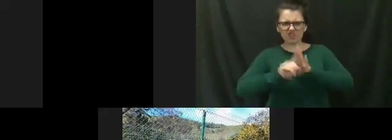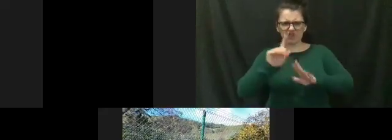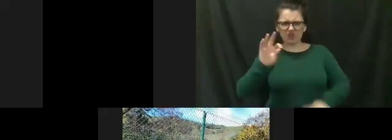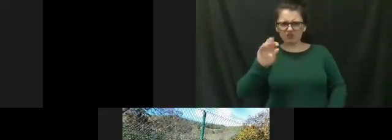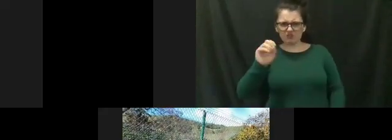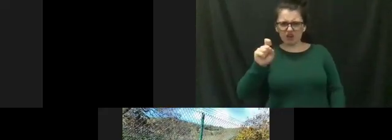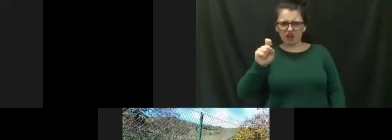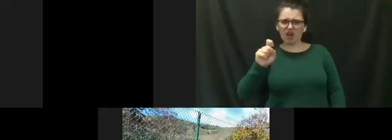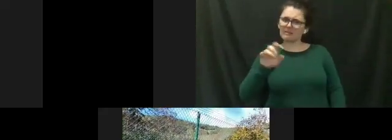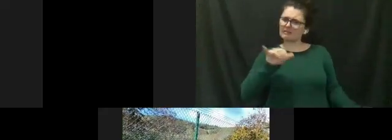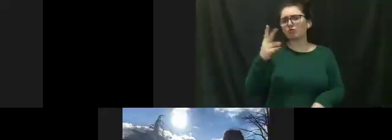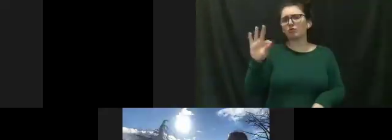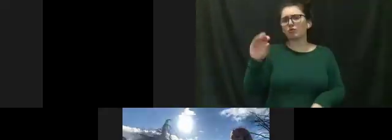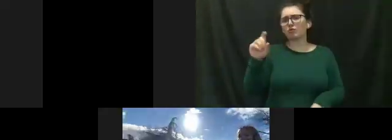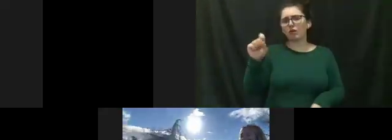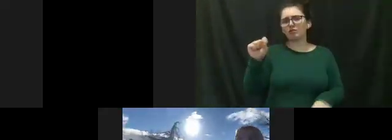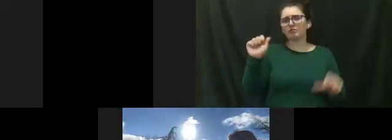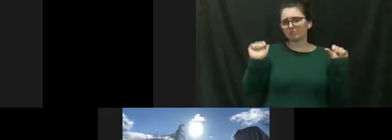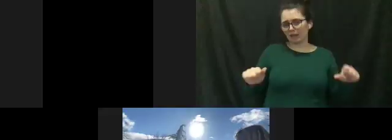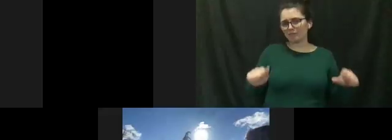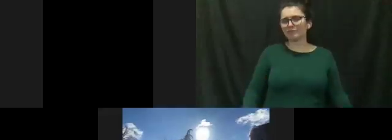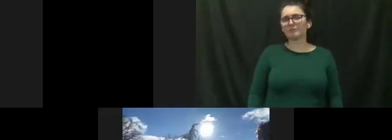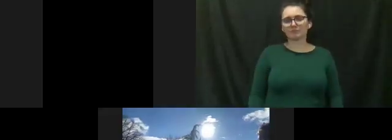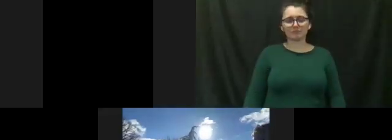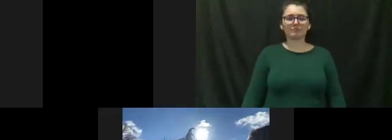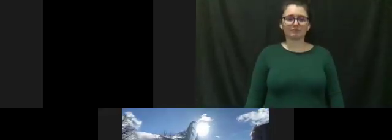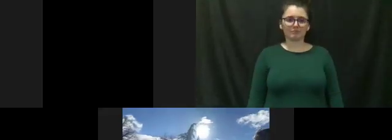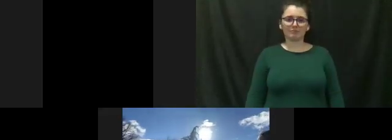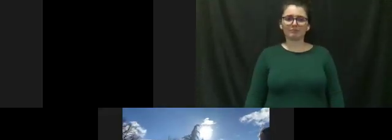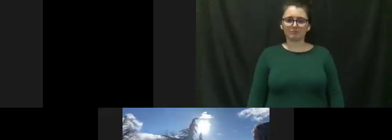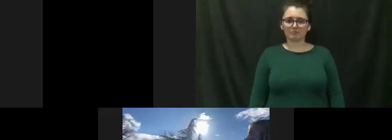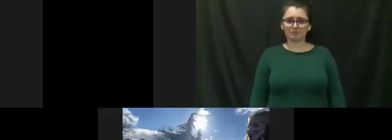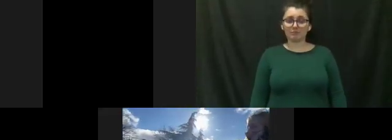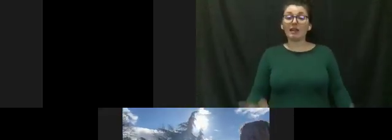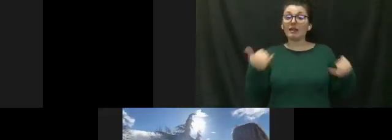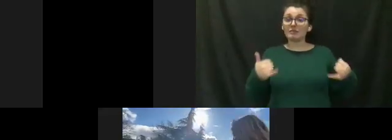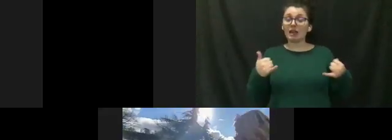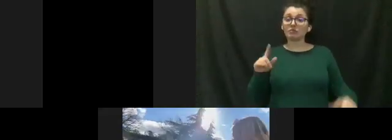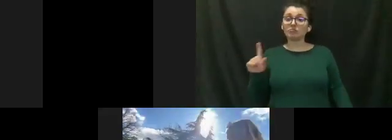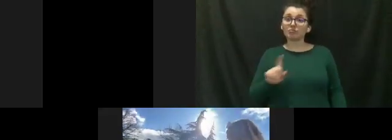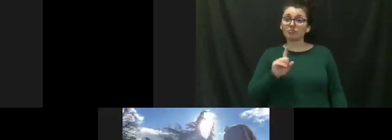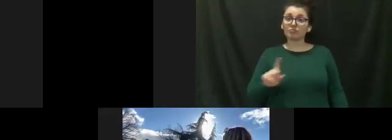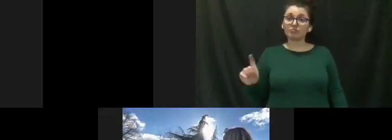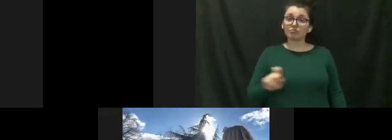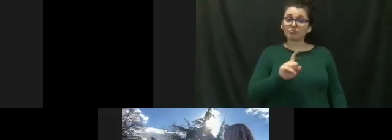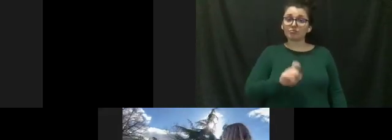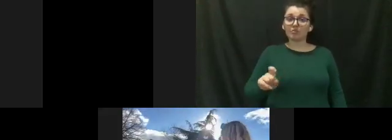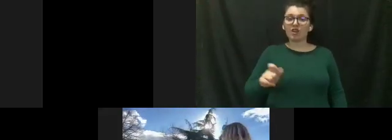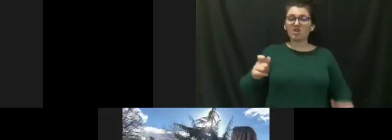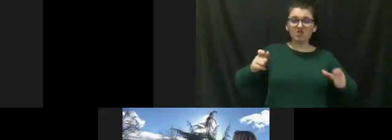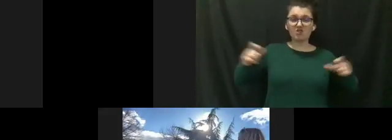coloring. So we're gonna walk down here and see the biggest carnivore you're going to see